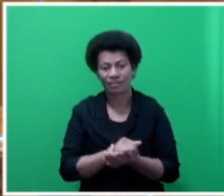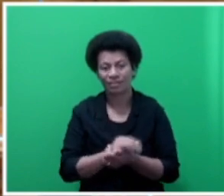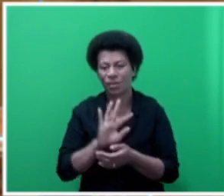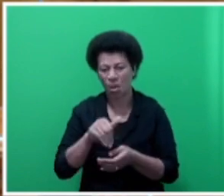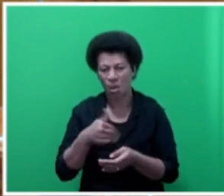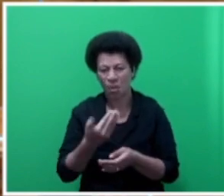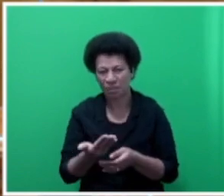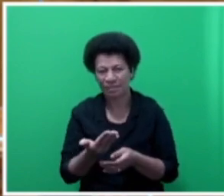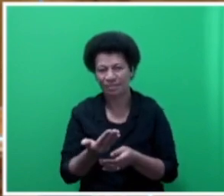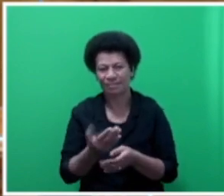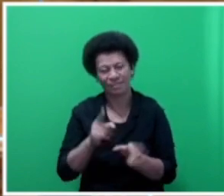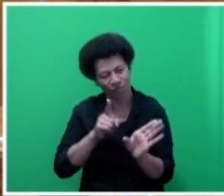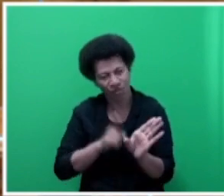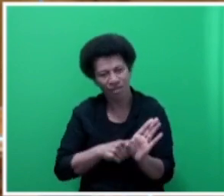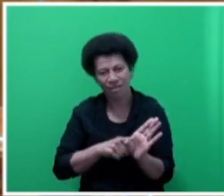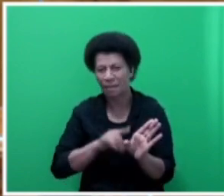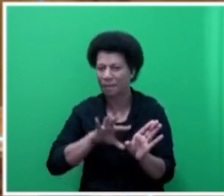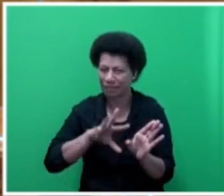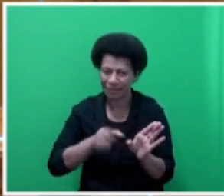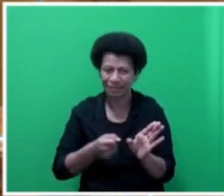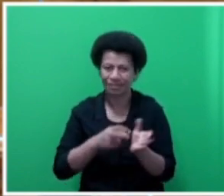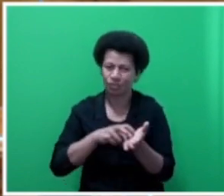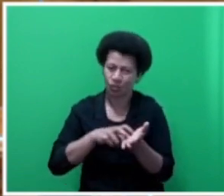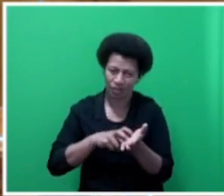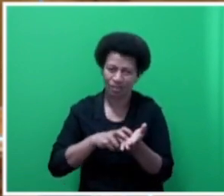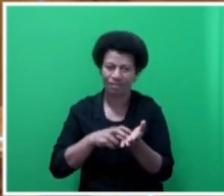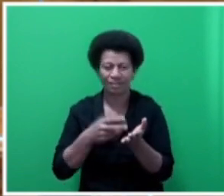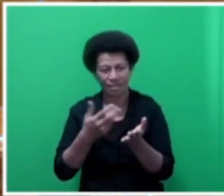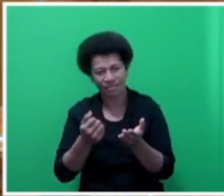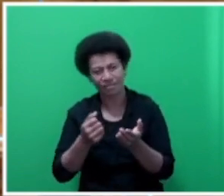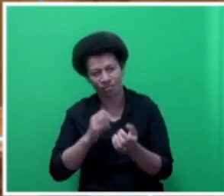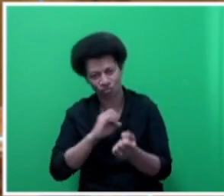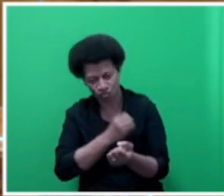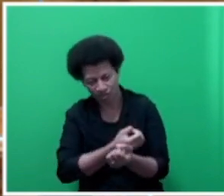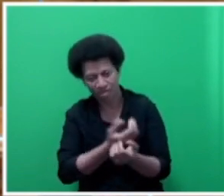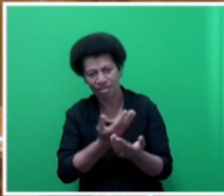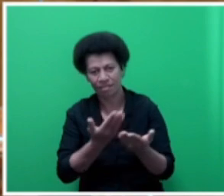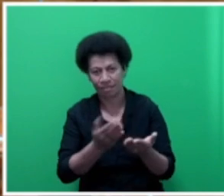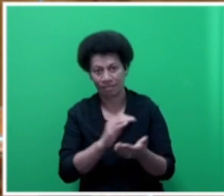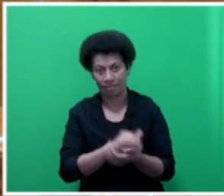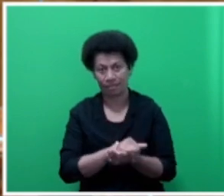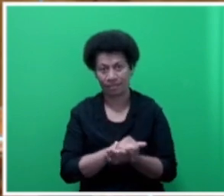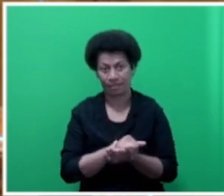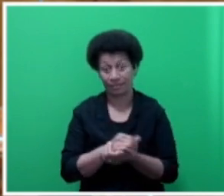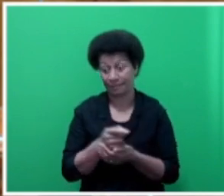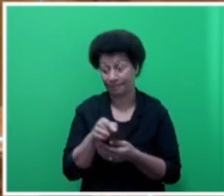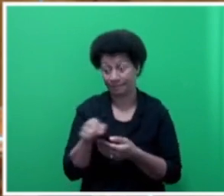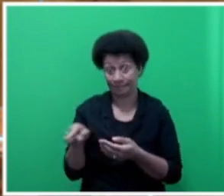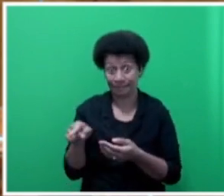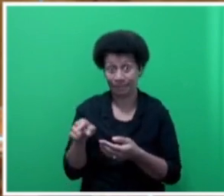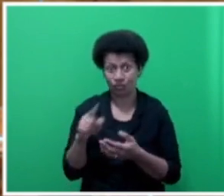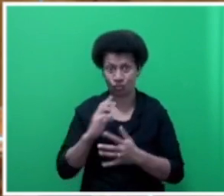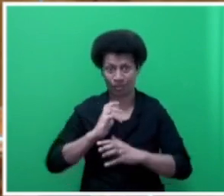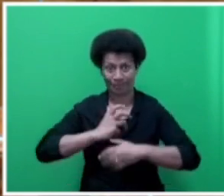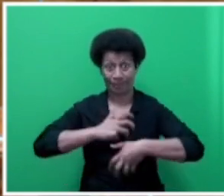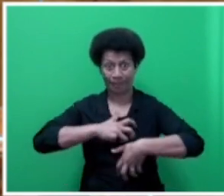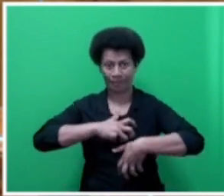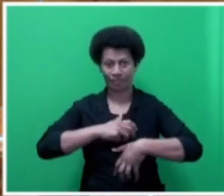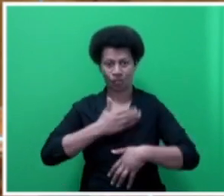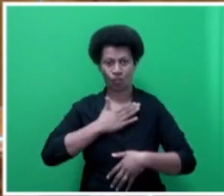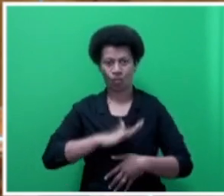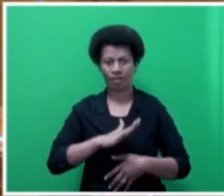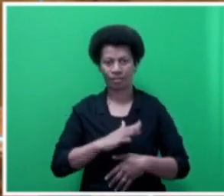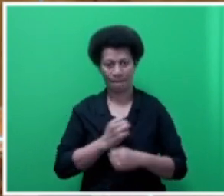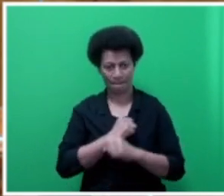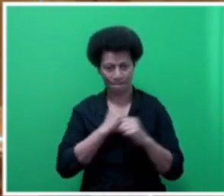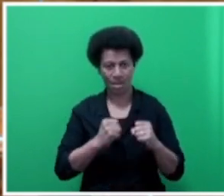year in and year out. This budget adjustment is a desperate measure to remain in power by the Fiji